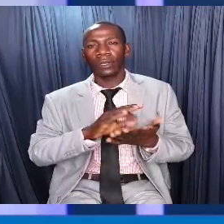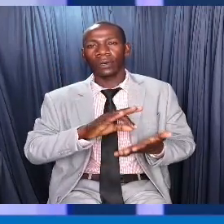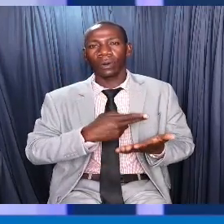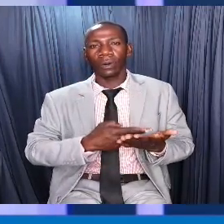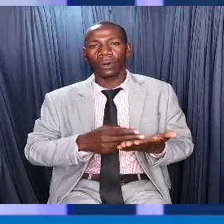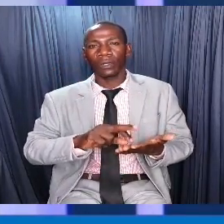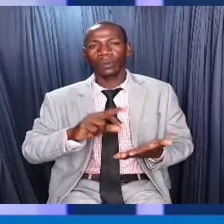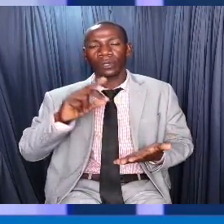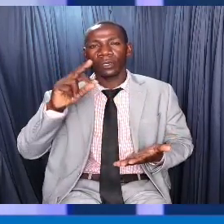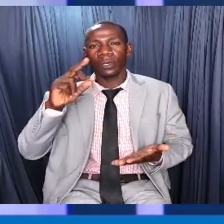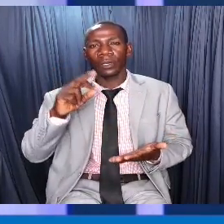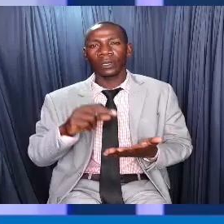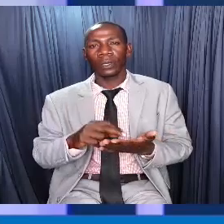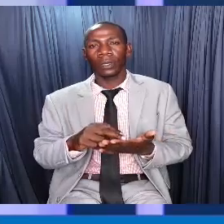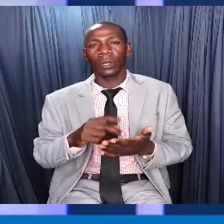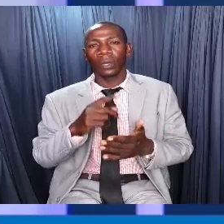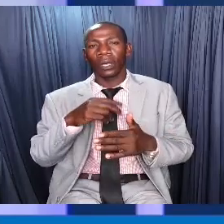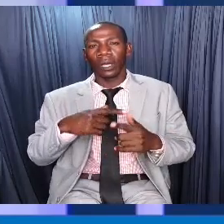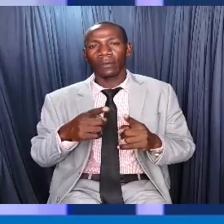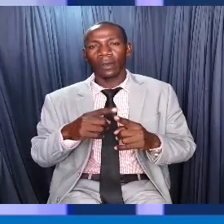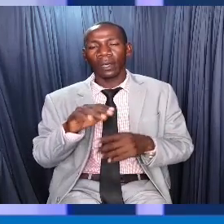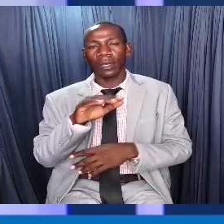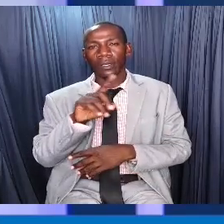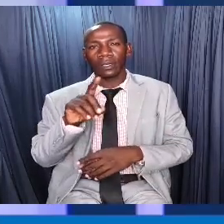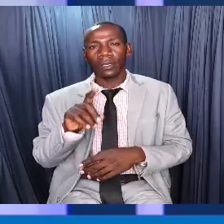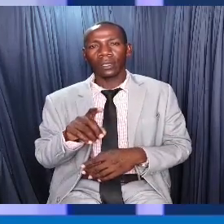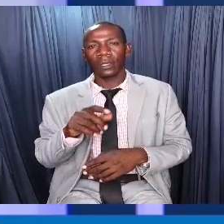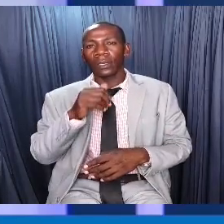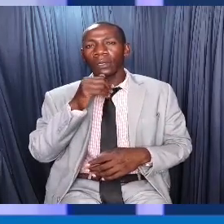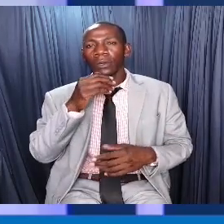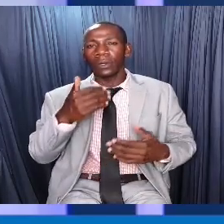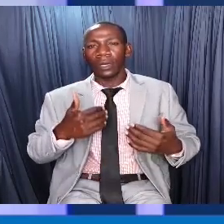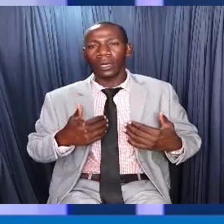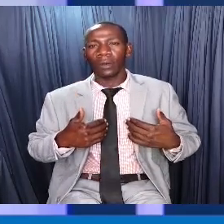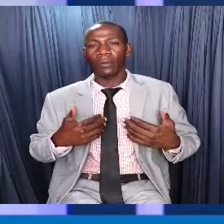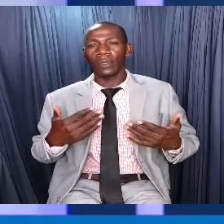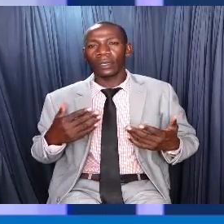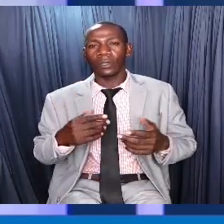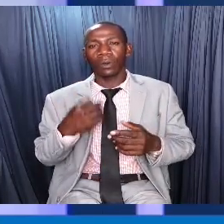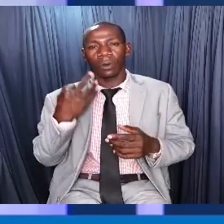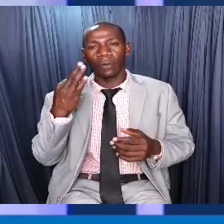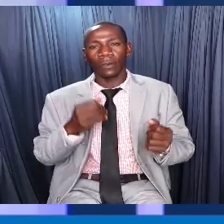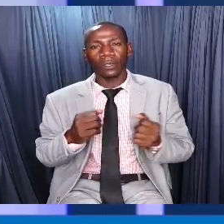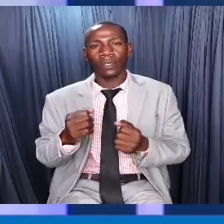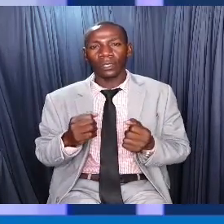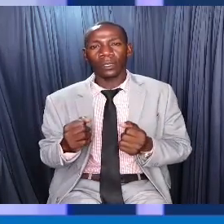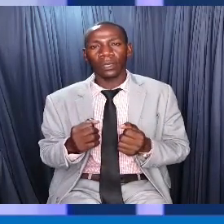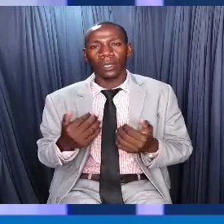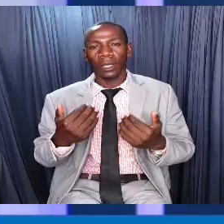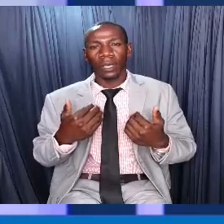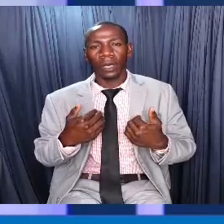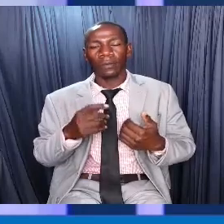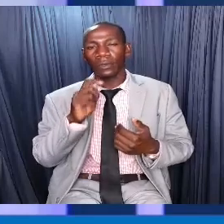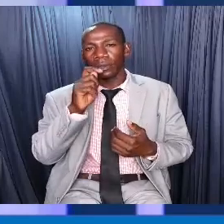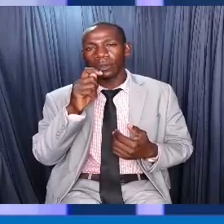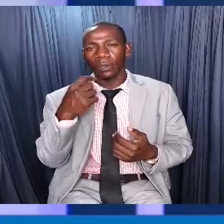Yesu asifiwe sana. Amen. Sasa kile wakimuuliza, so whenever they ask him, yeye hana maneno ya vita. He never had any fights with him. Ana ule ushuhuda tu.